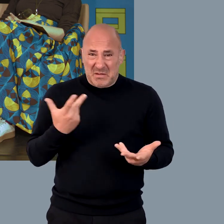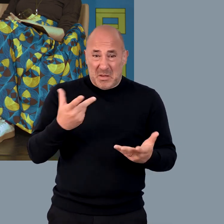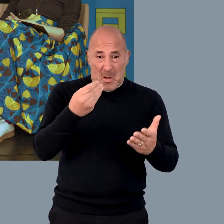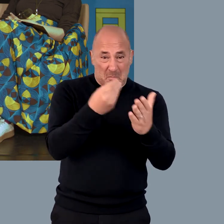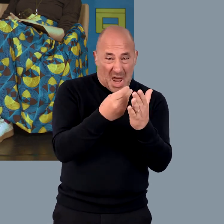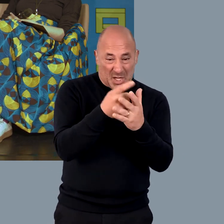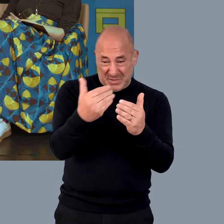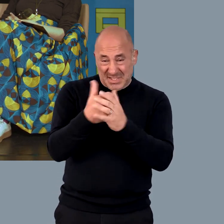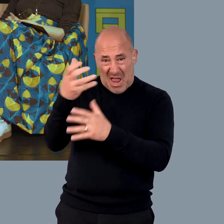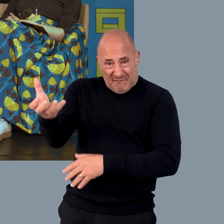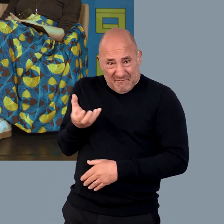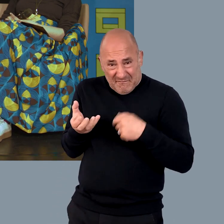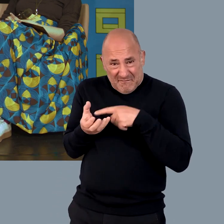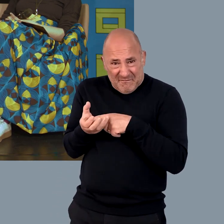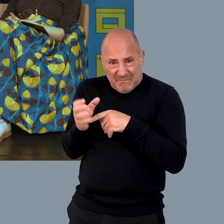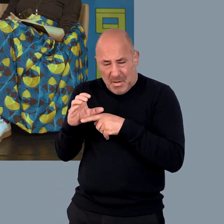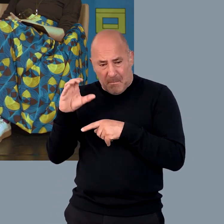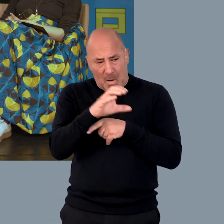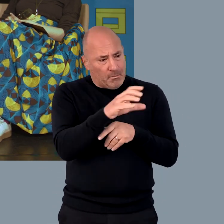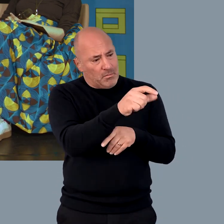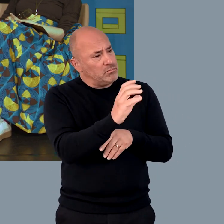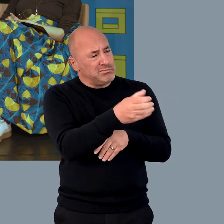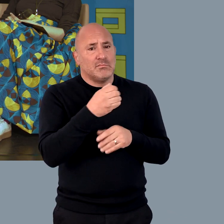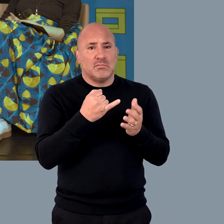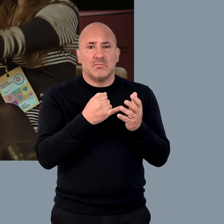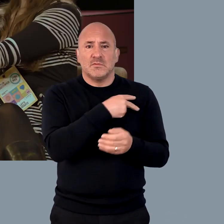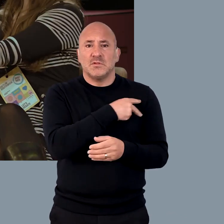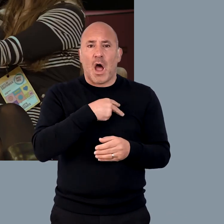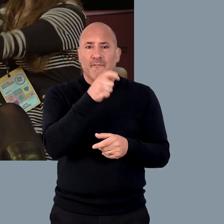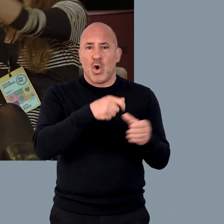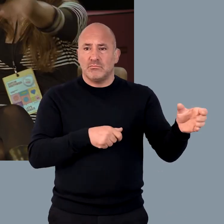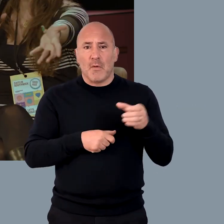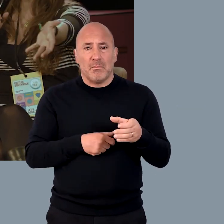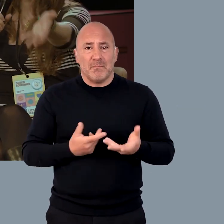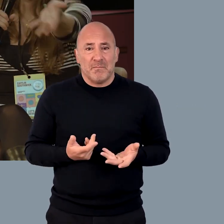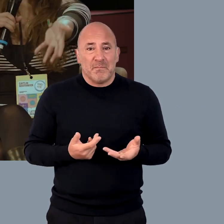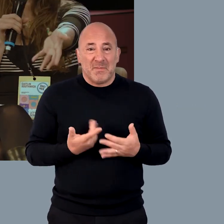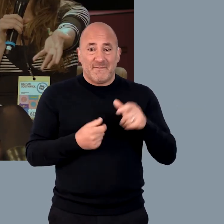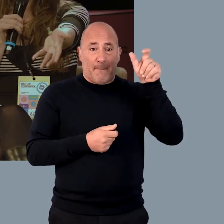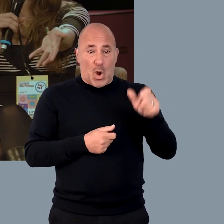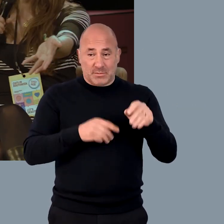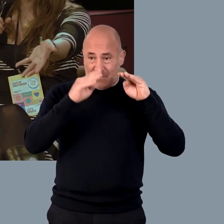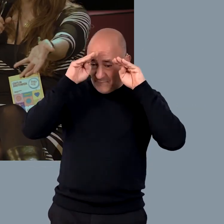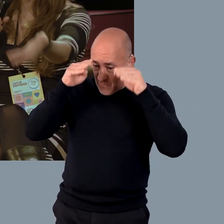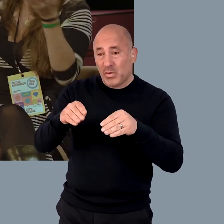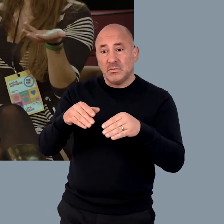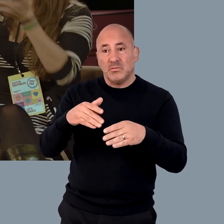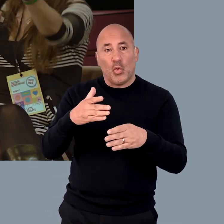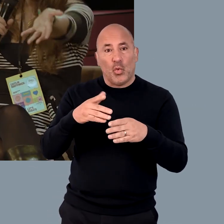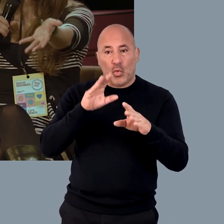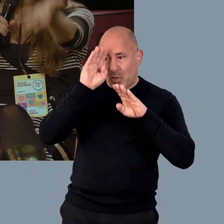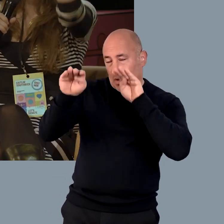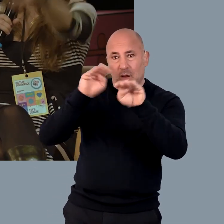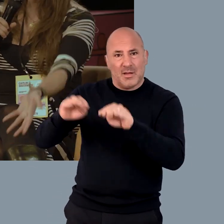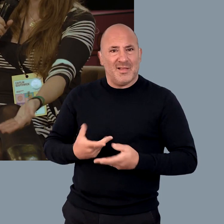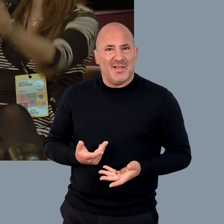such a no-brainer. And I'm like, well, just take the money that you have from your energy bill and put it into hiring another staff member. And then